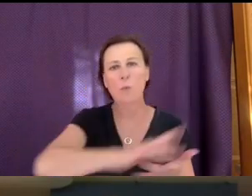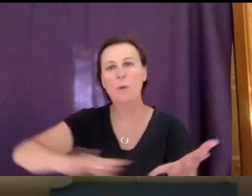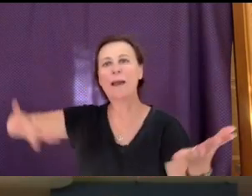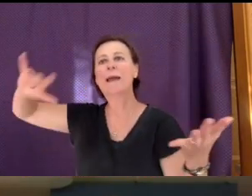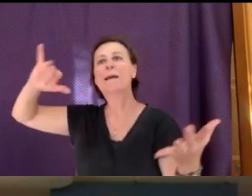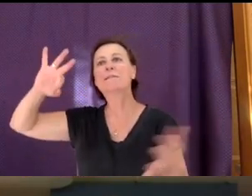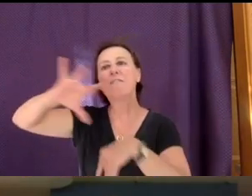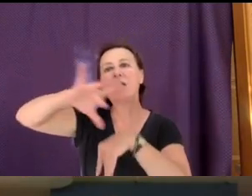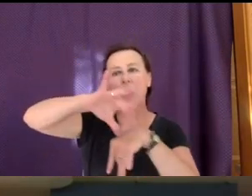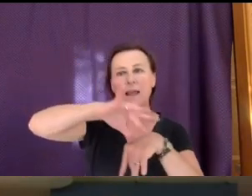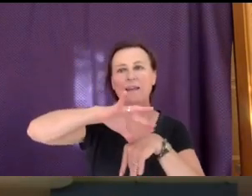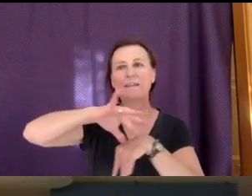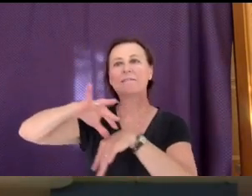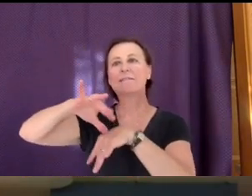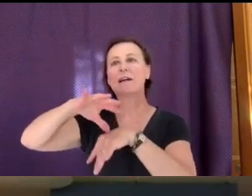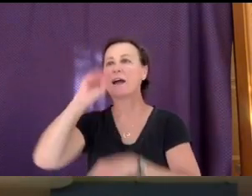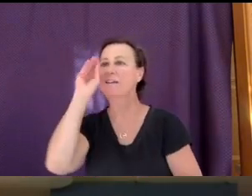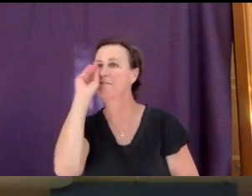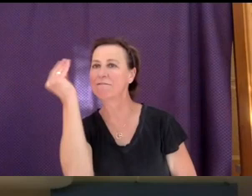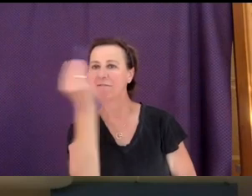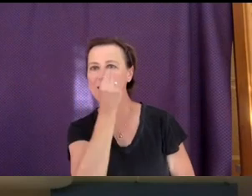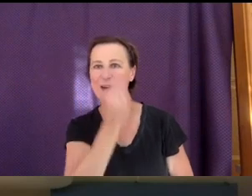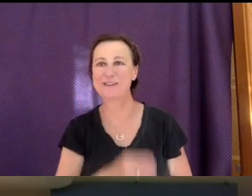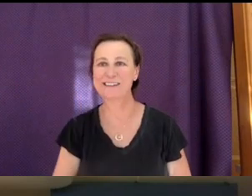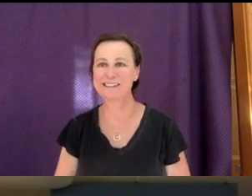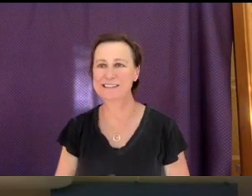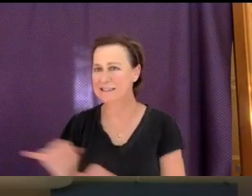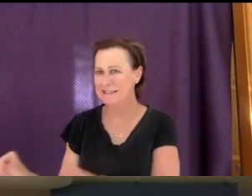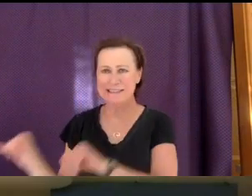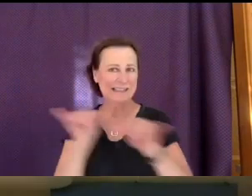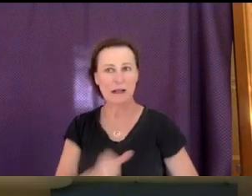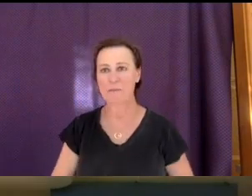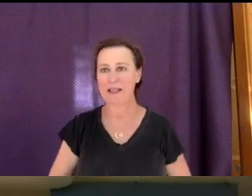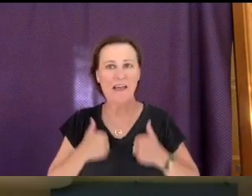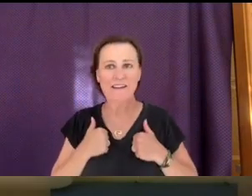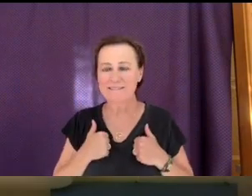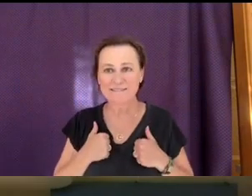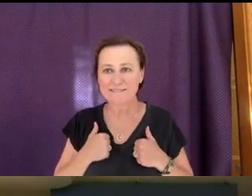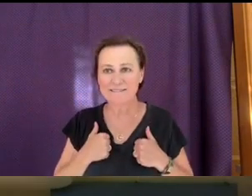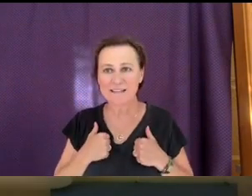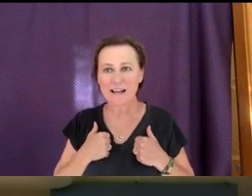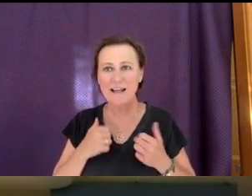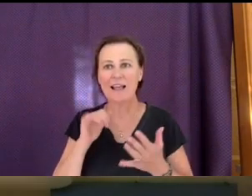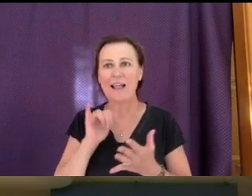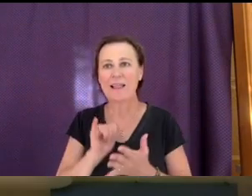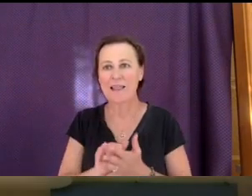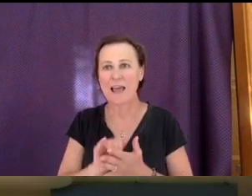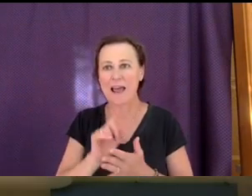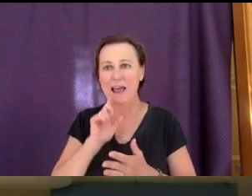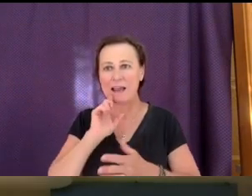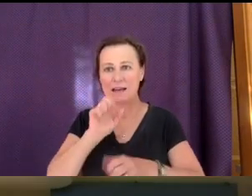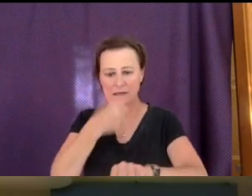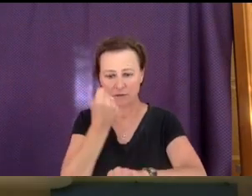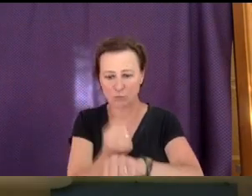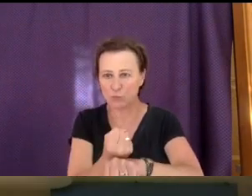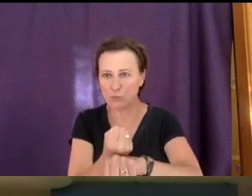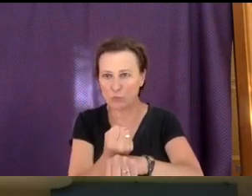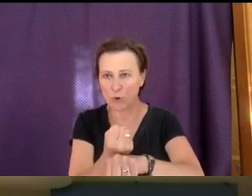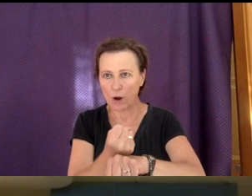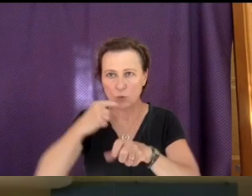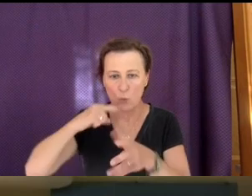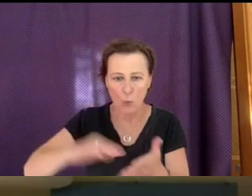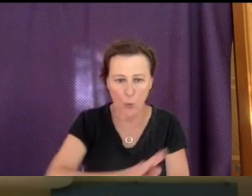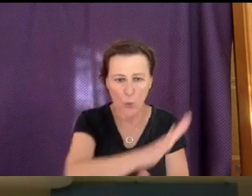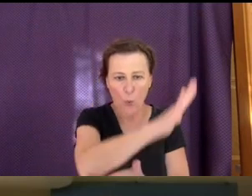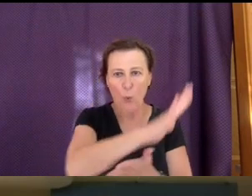flowers. It is the same life that is rocked in the ocean cradle of birth